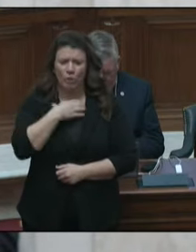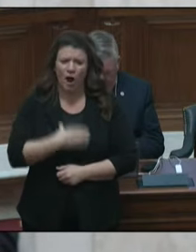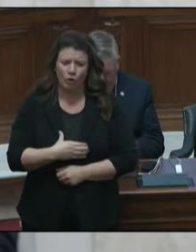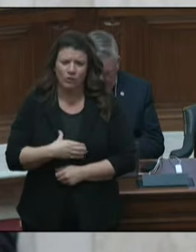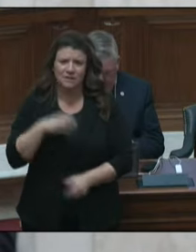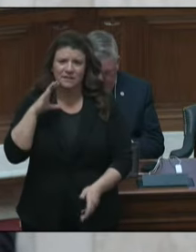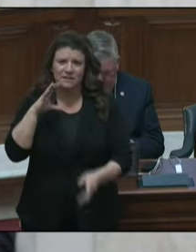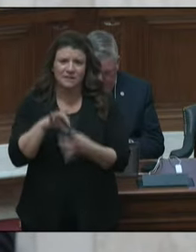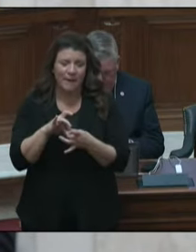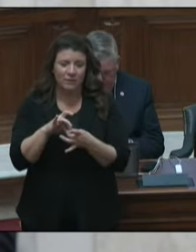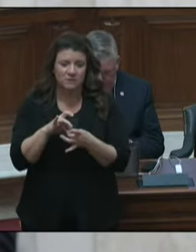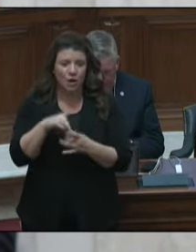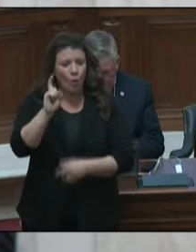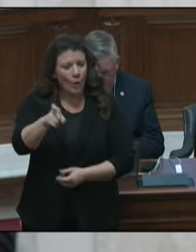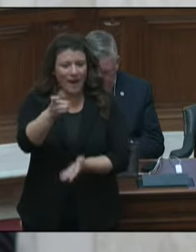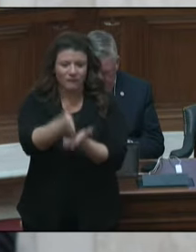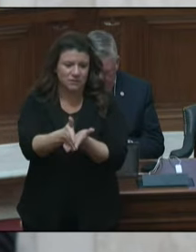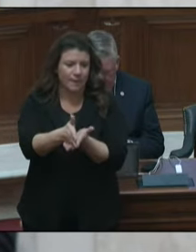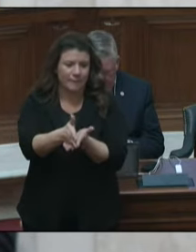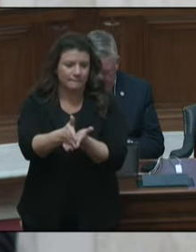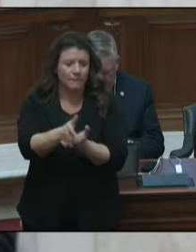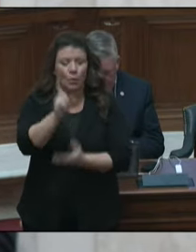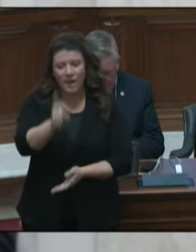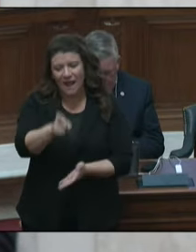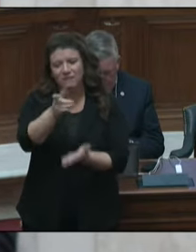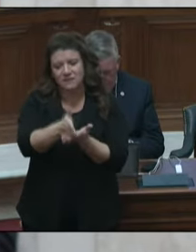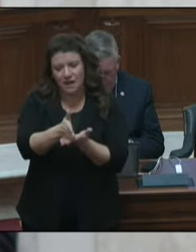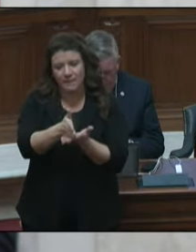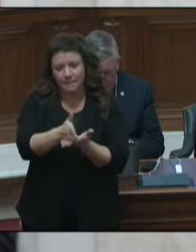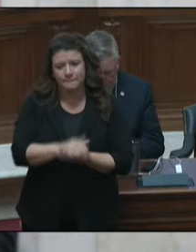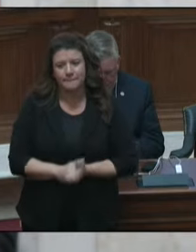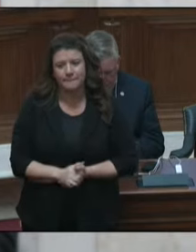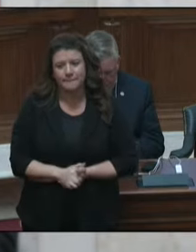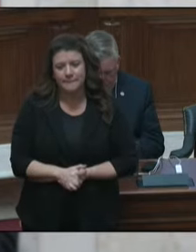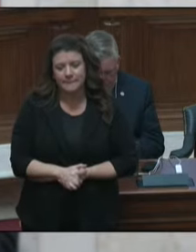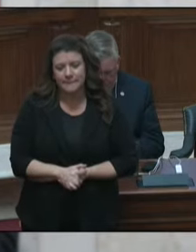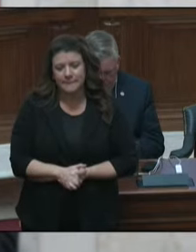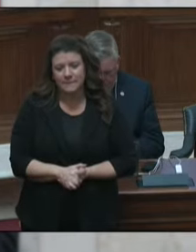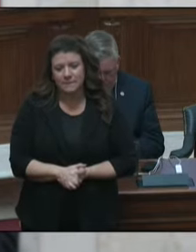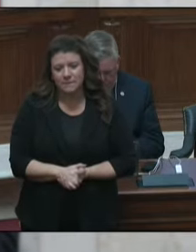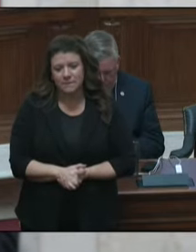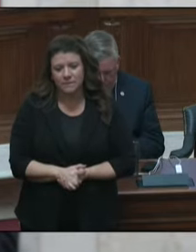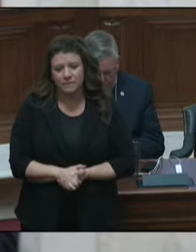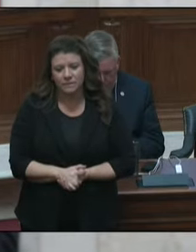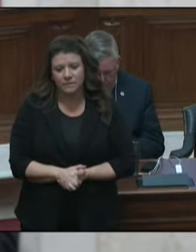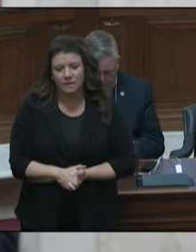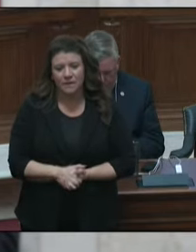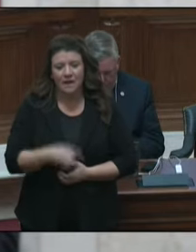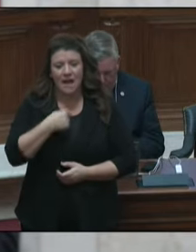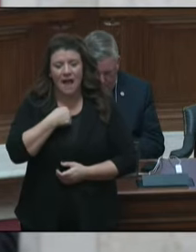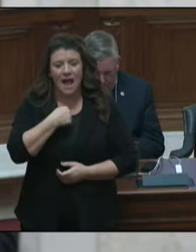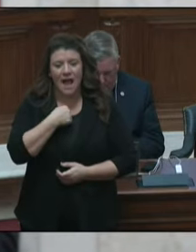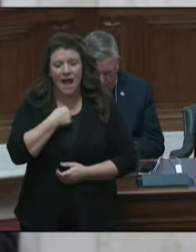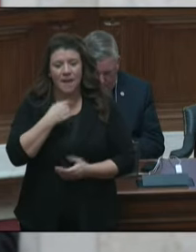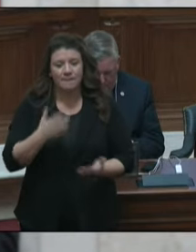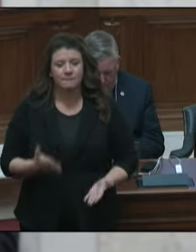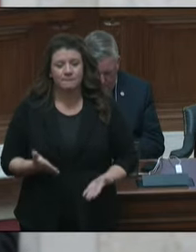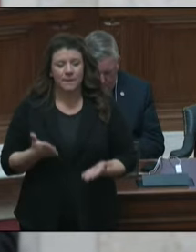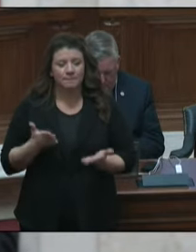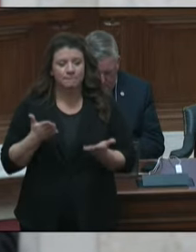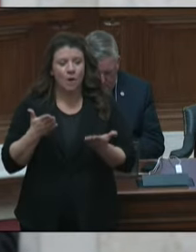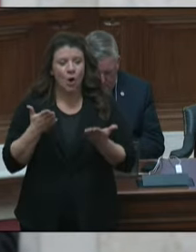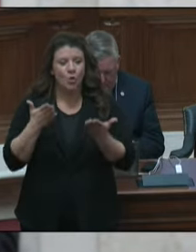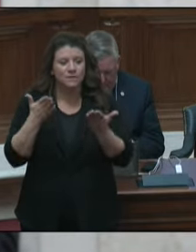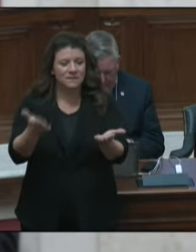about. We got to stop it. We got to stop it. I am proposing an